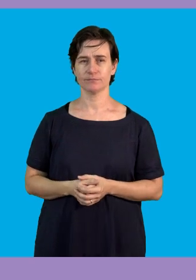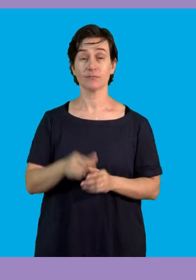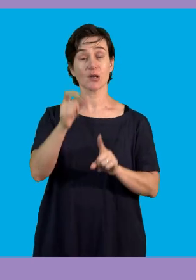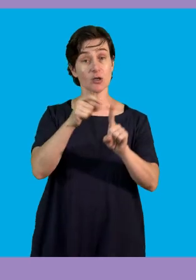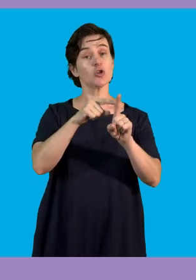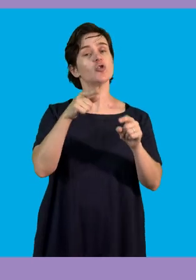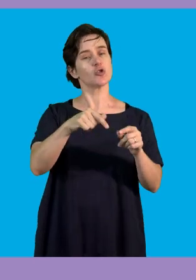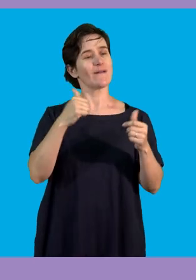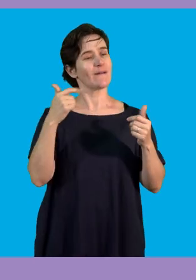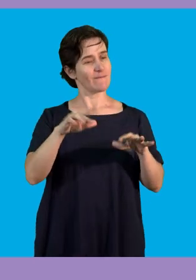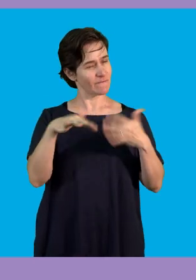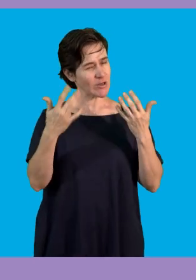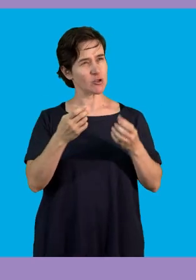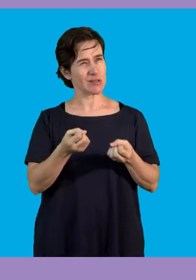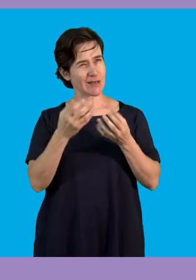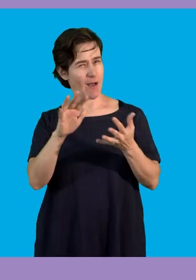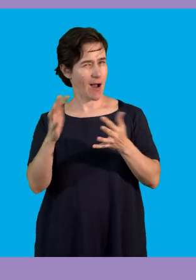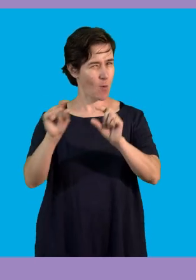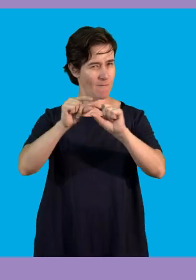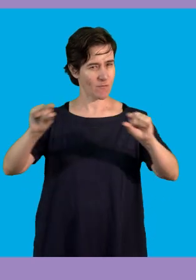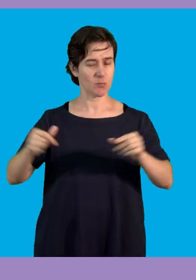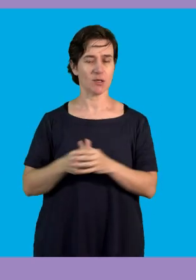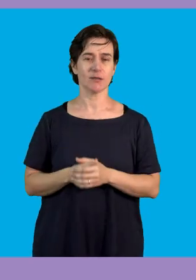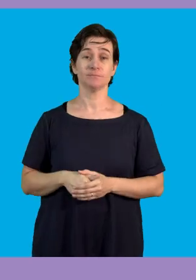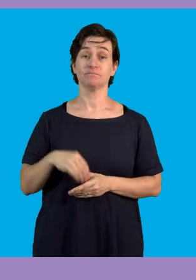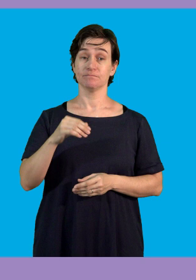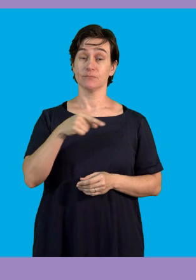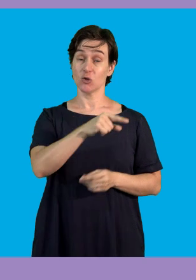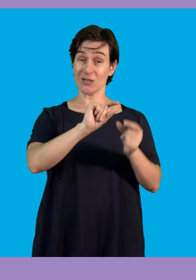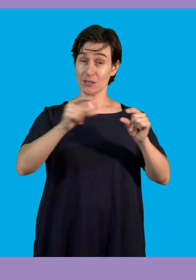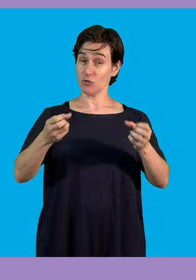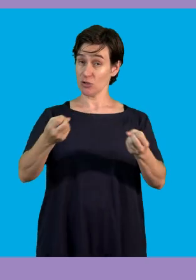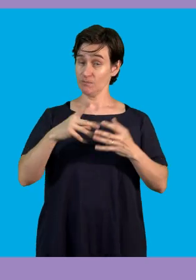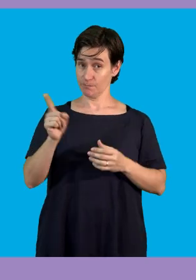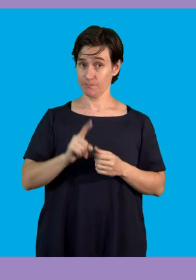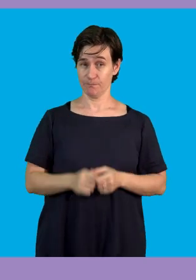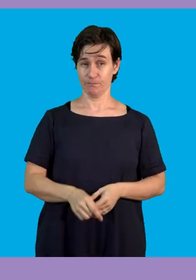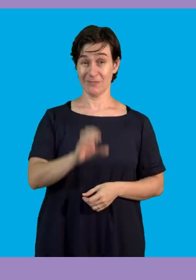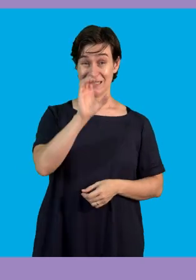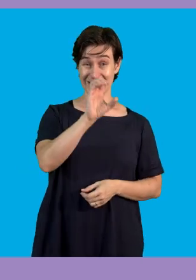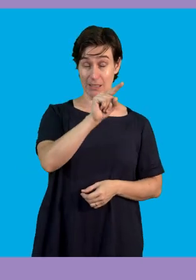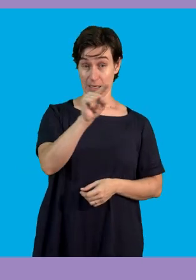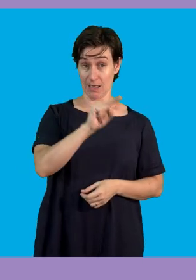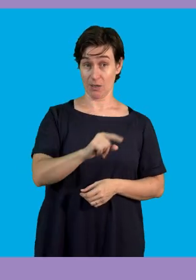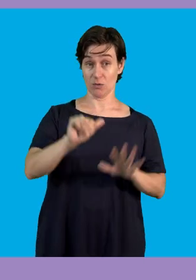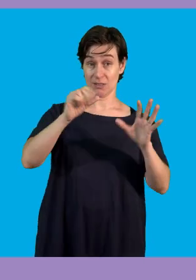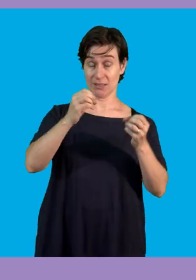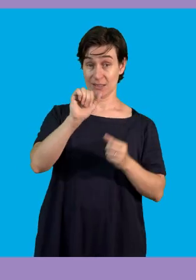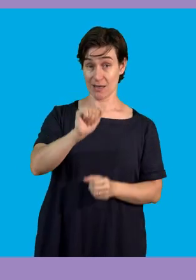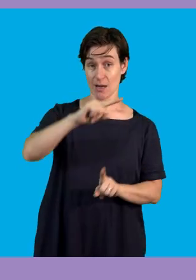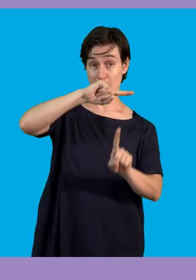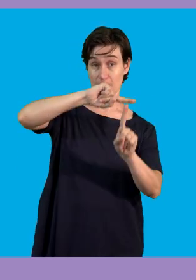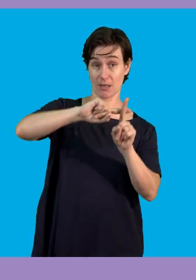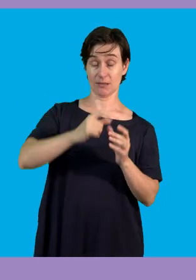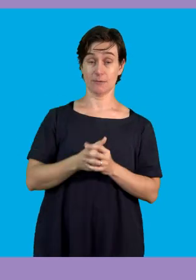She has already developed the formula for us. The expression that she has is 60A